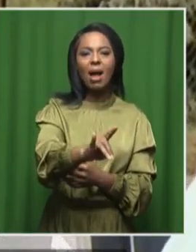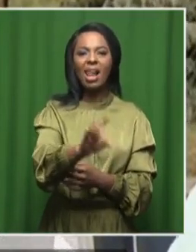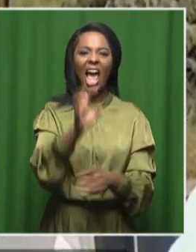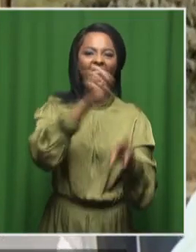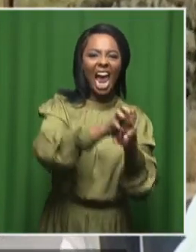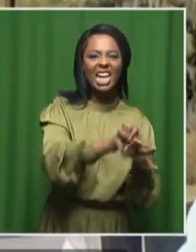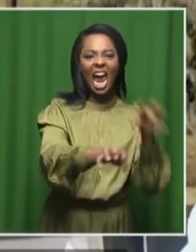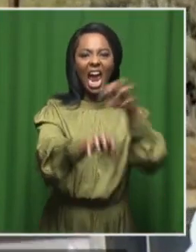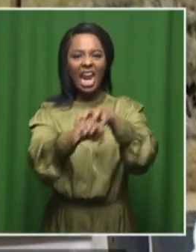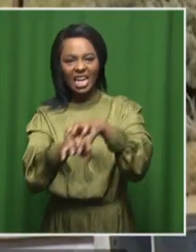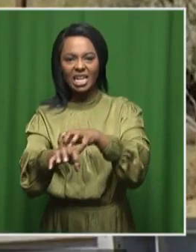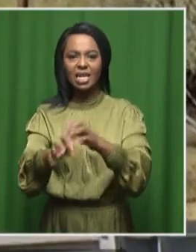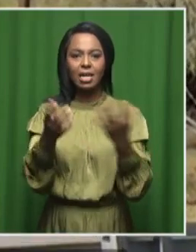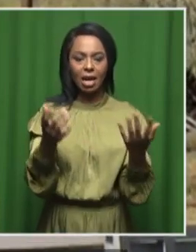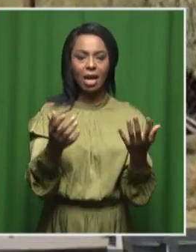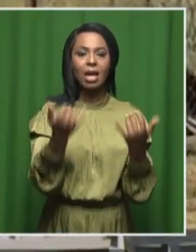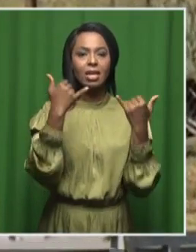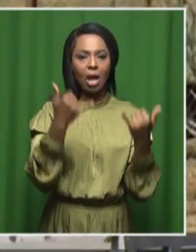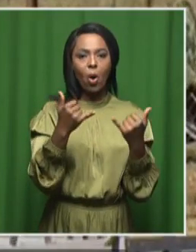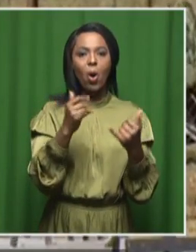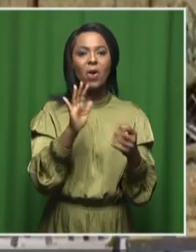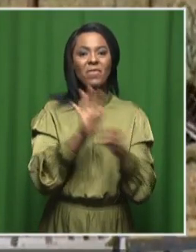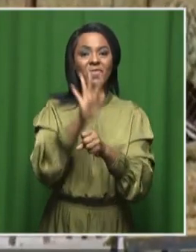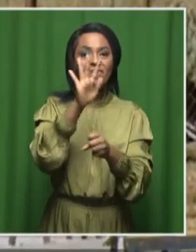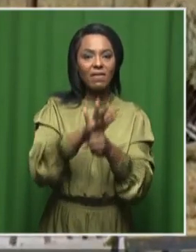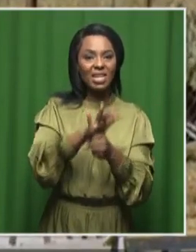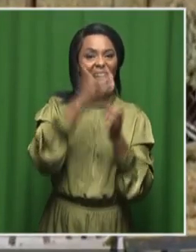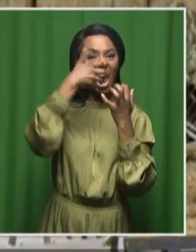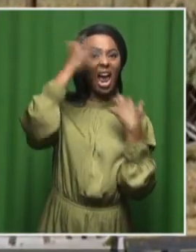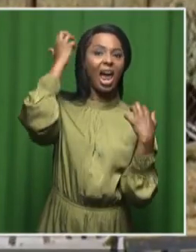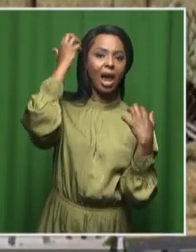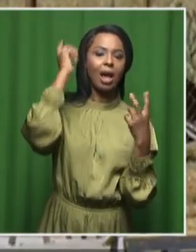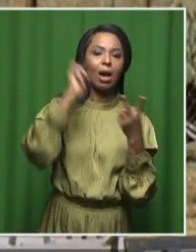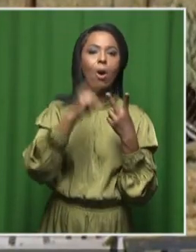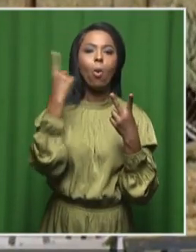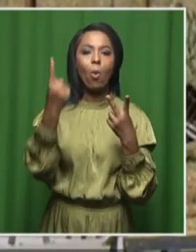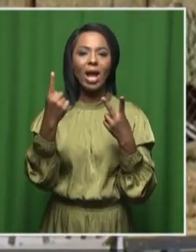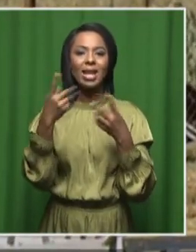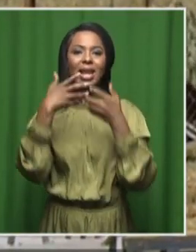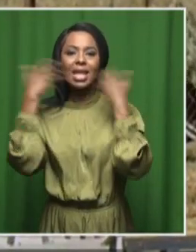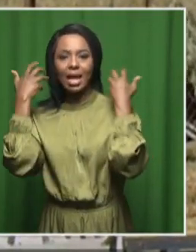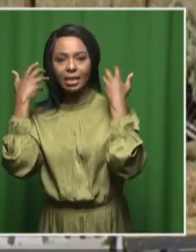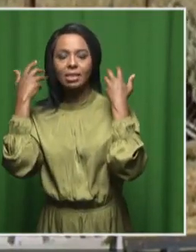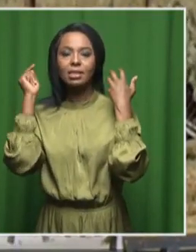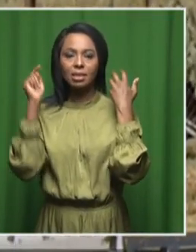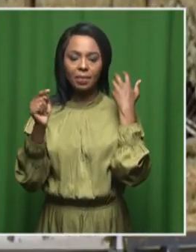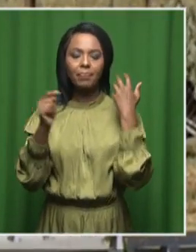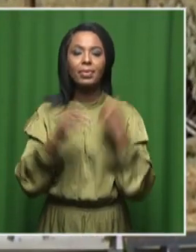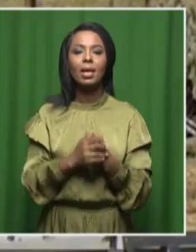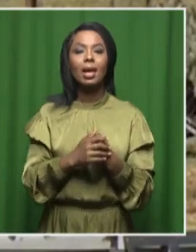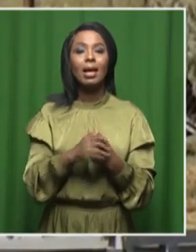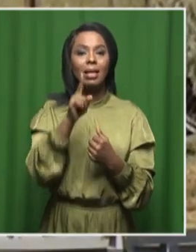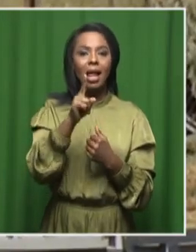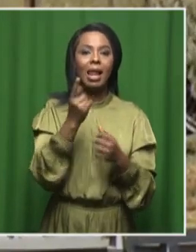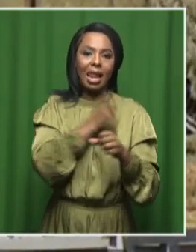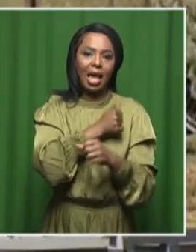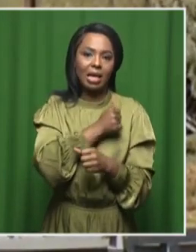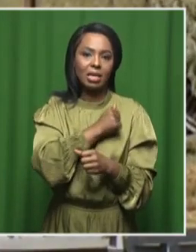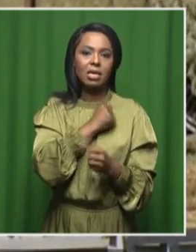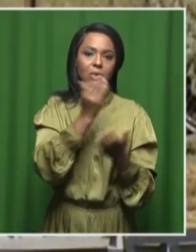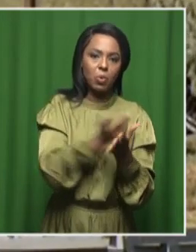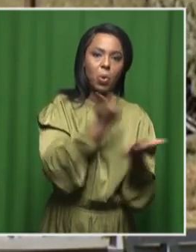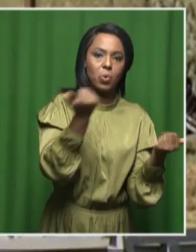are 15 lions and the other wild cats. Four Paws succeeded and the team to bring 4 animals